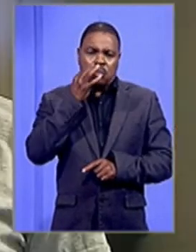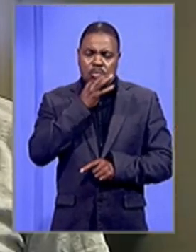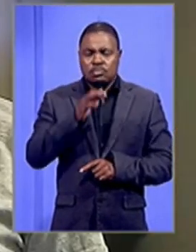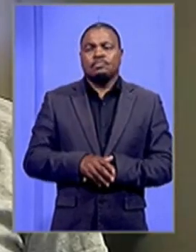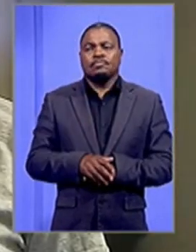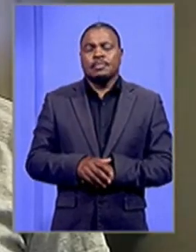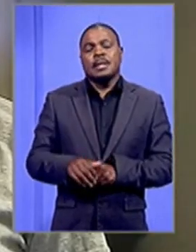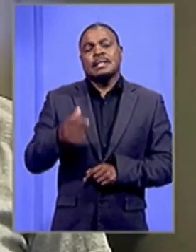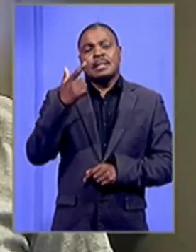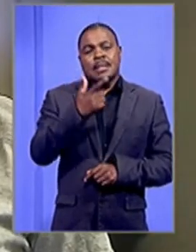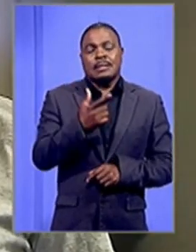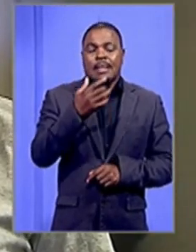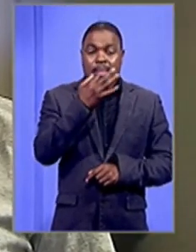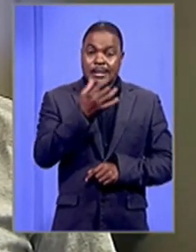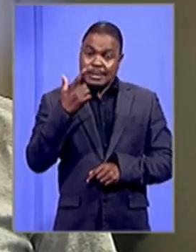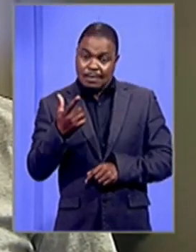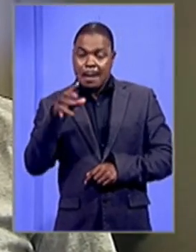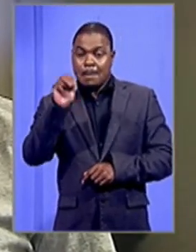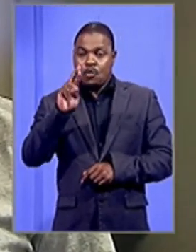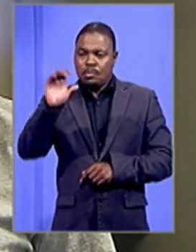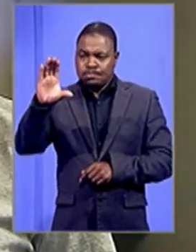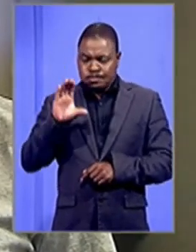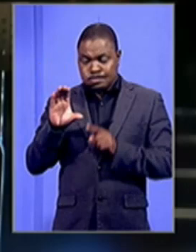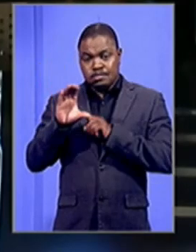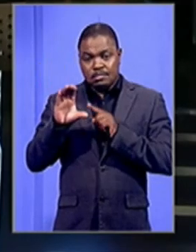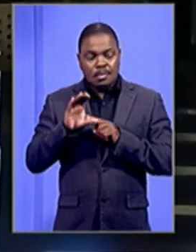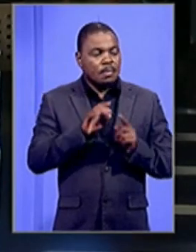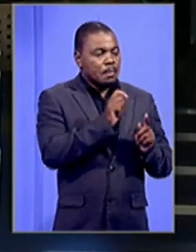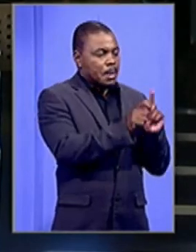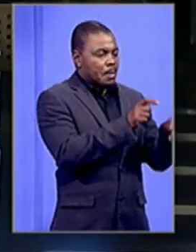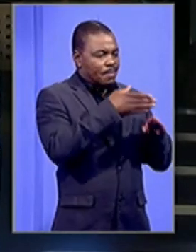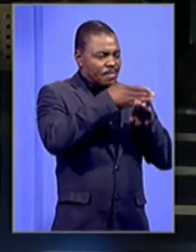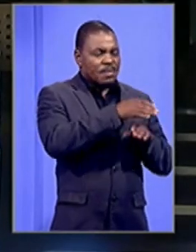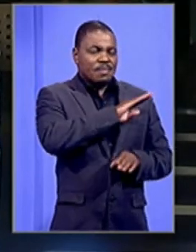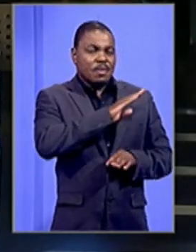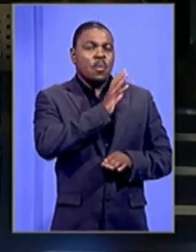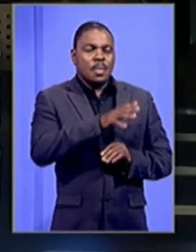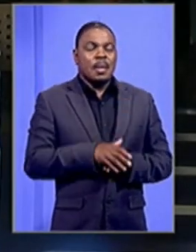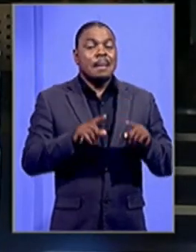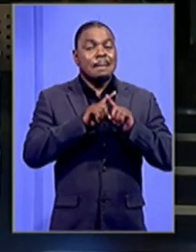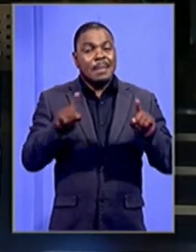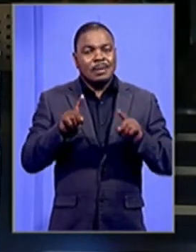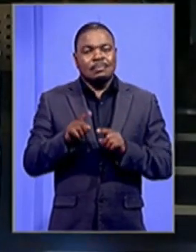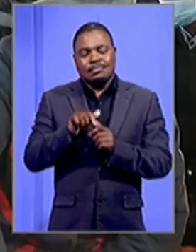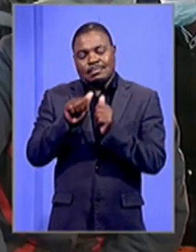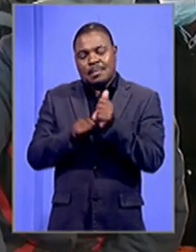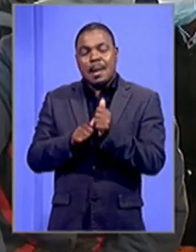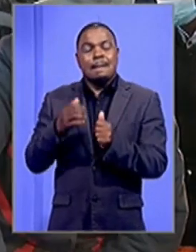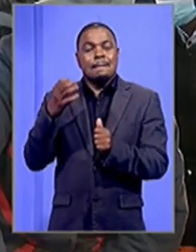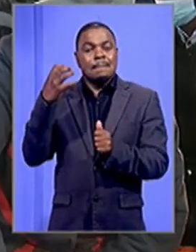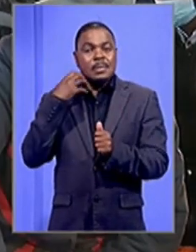di le dimilione di le 37 tse di beetsweng thoko go duela Bagaka. Fela motlatsa tona ya Tshireletso le Bagaka ba